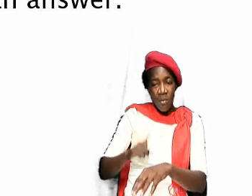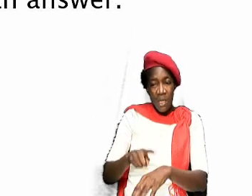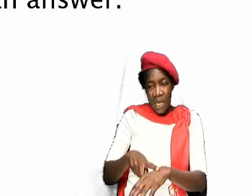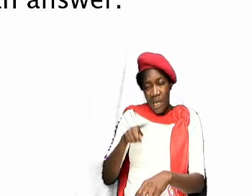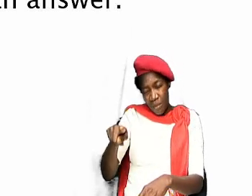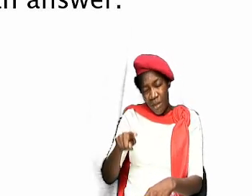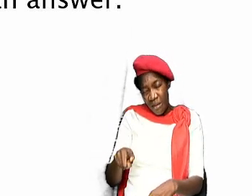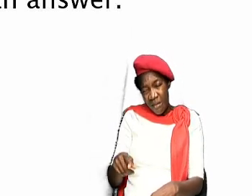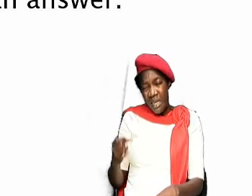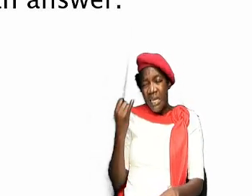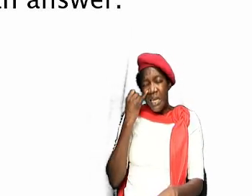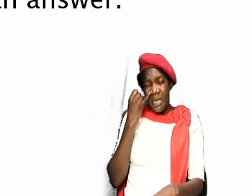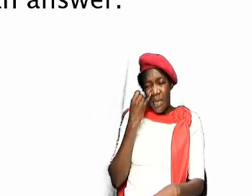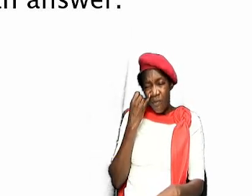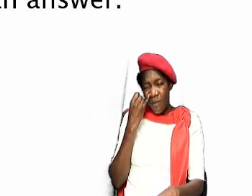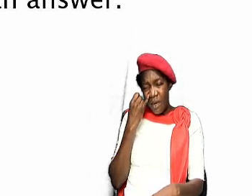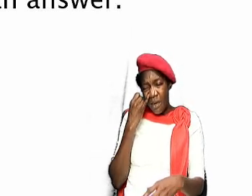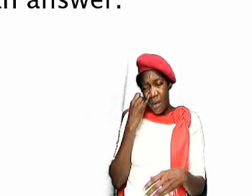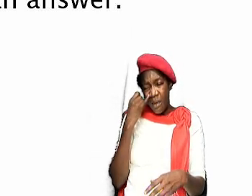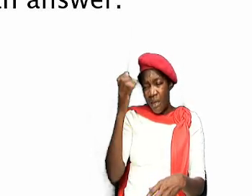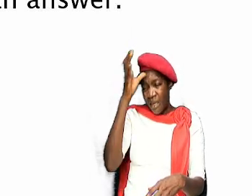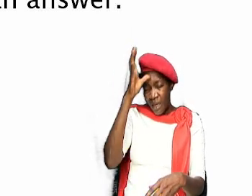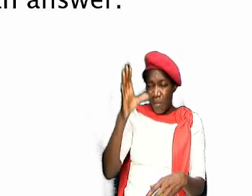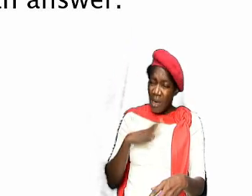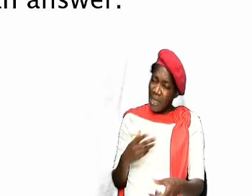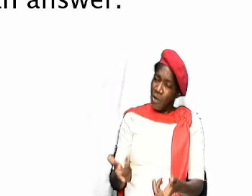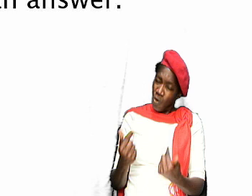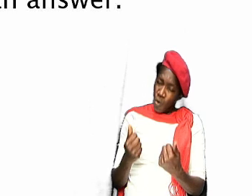young man approaches you,